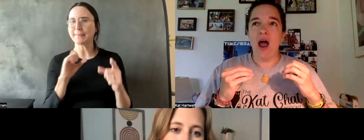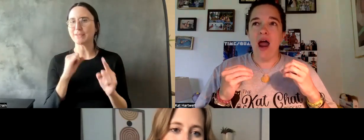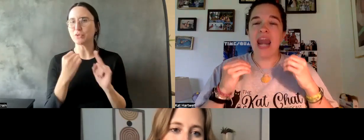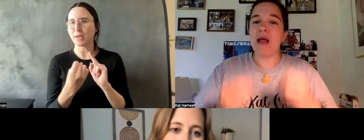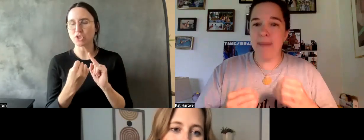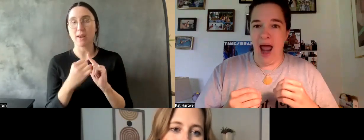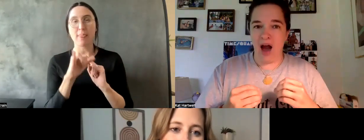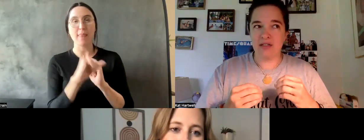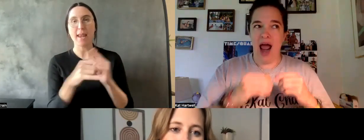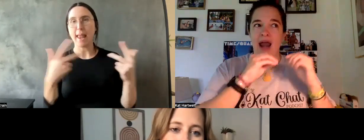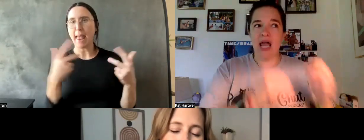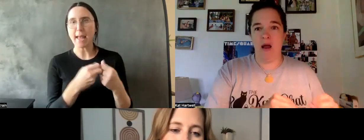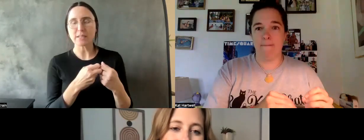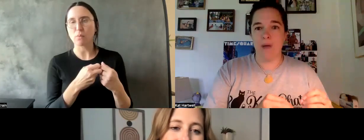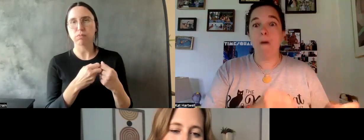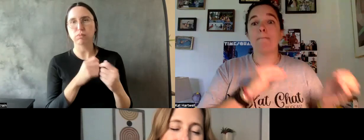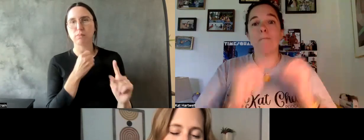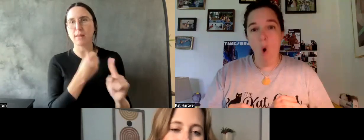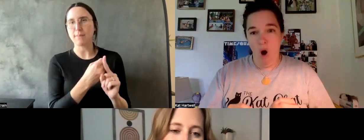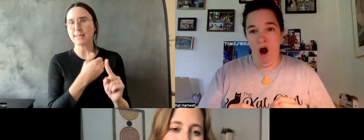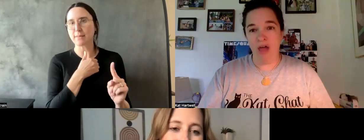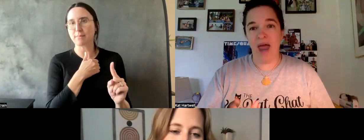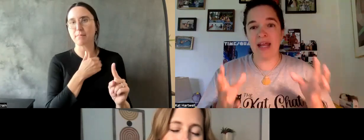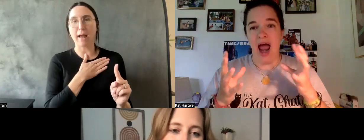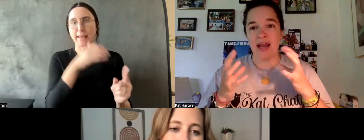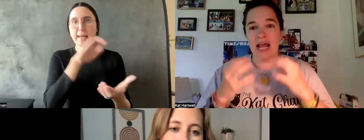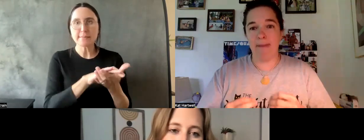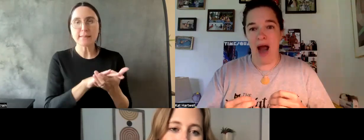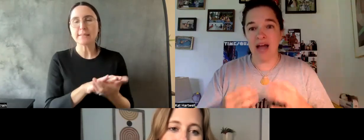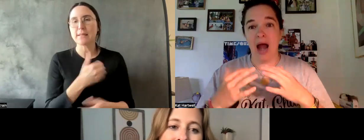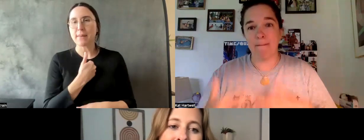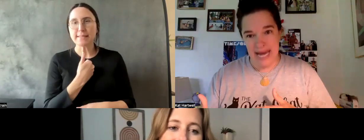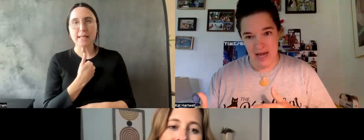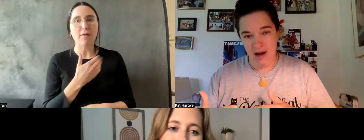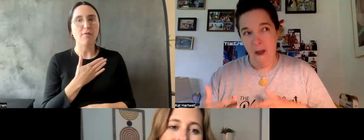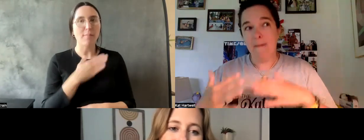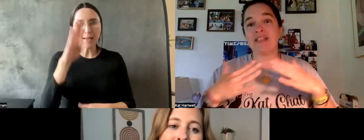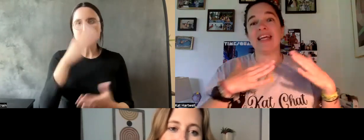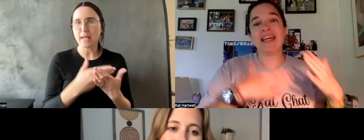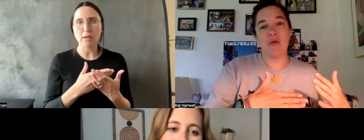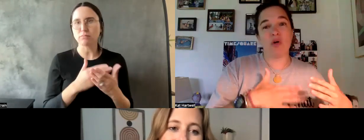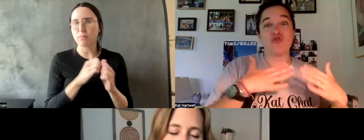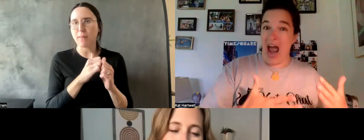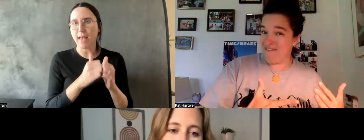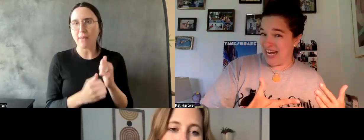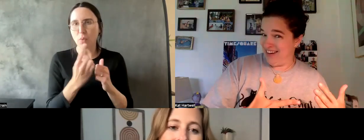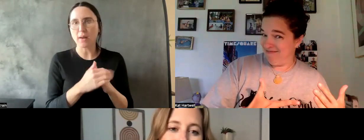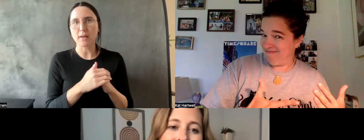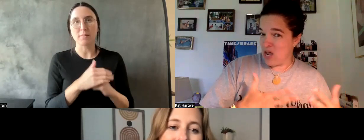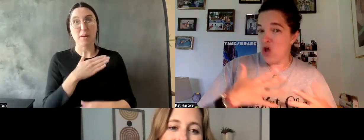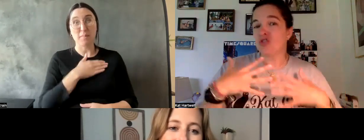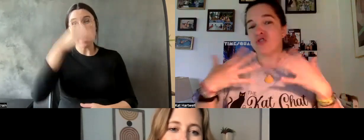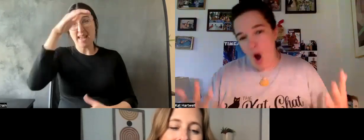had an impact on him more than it had an impact on me because he was